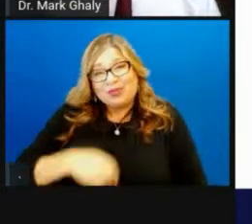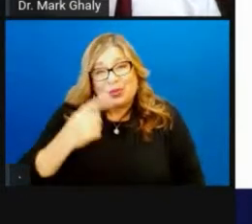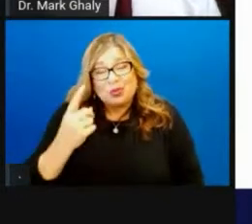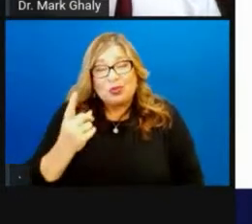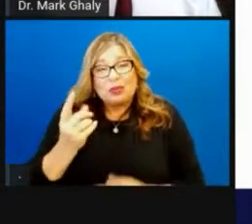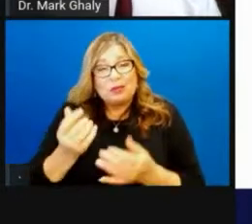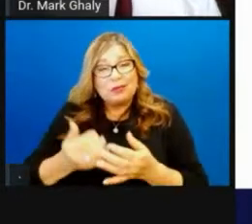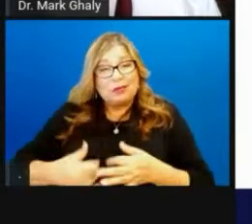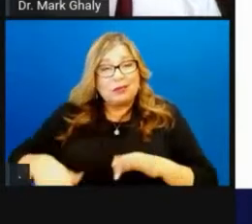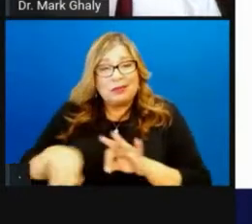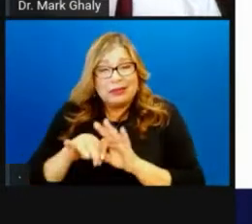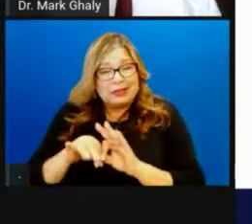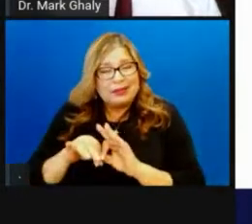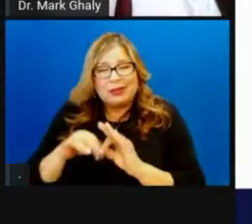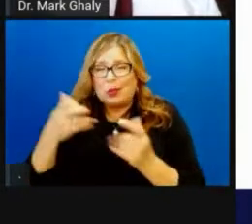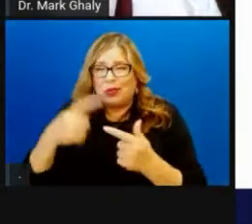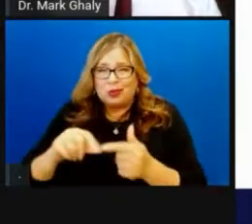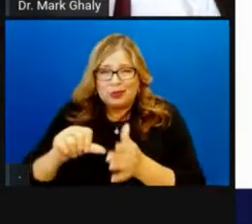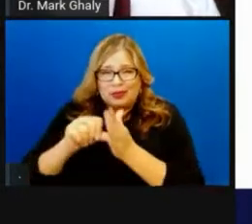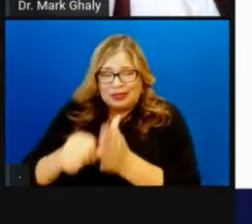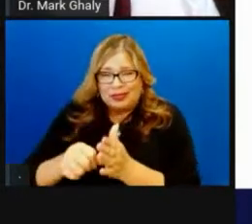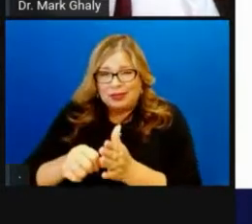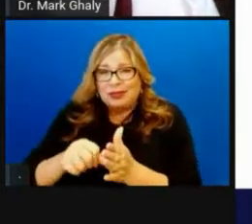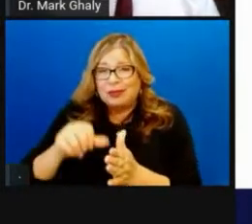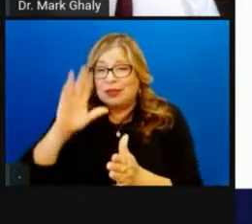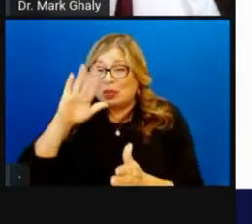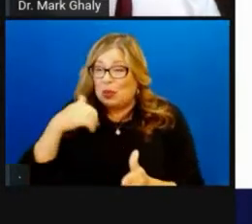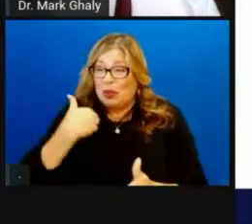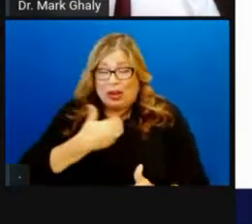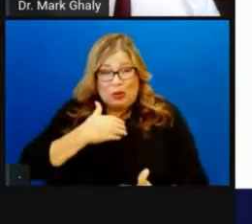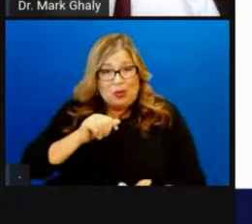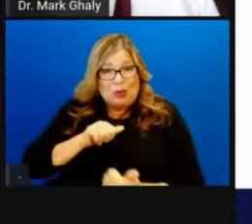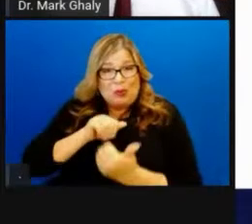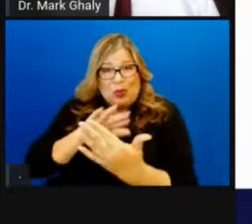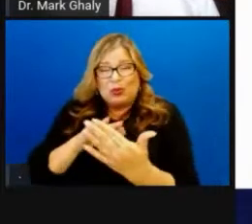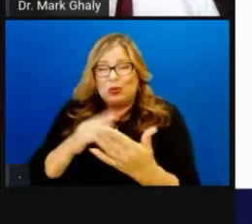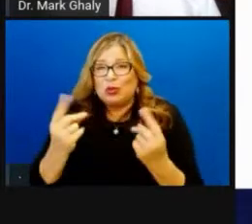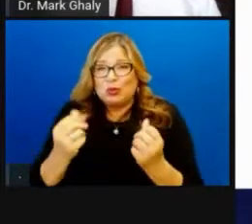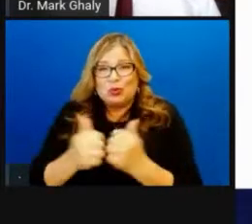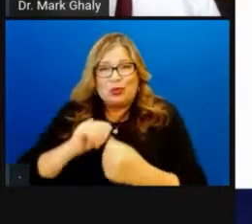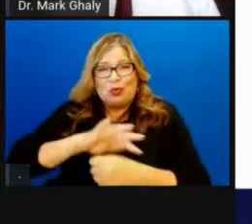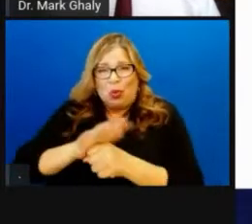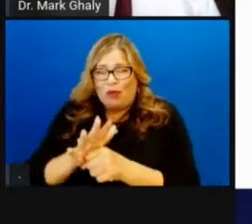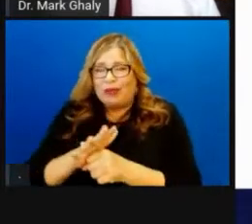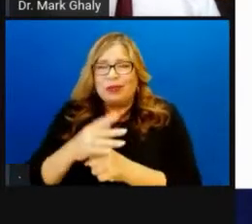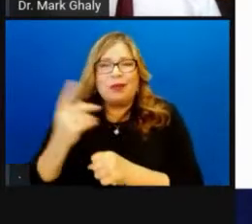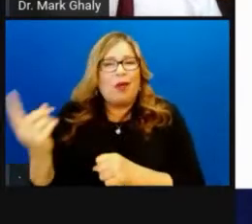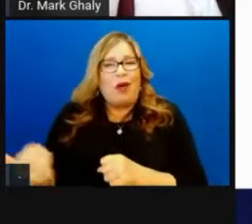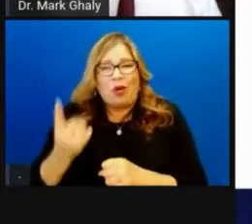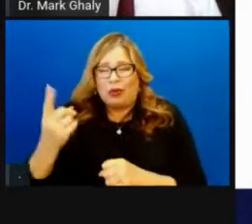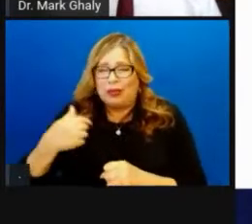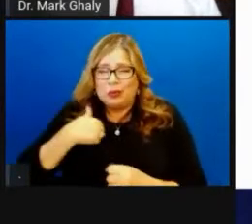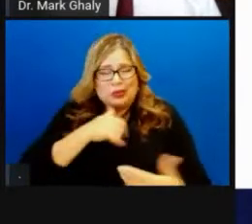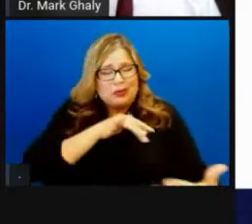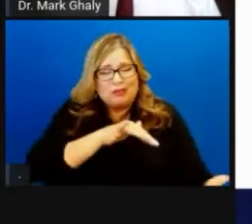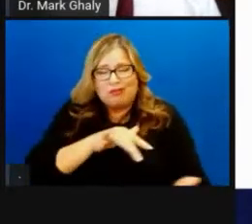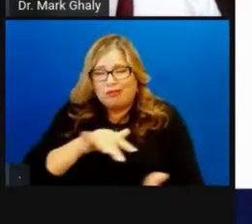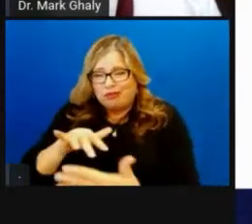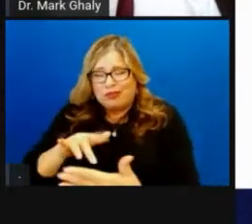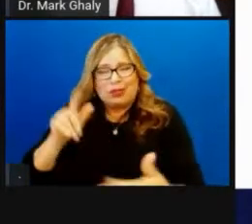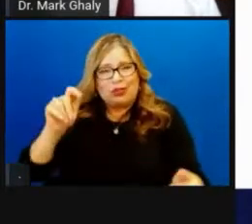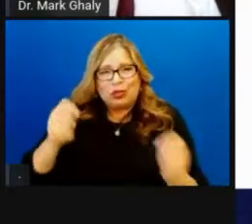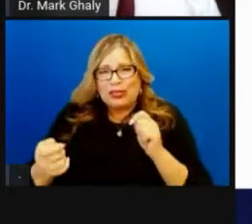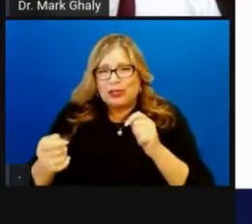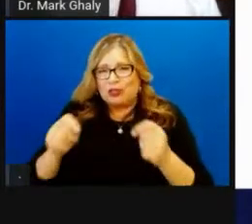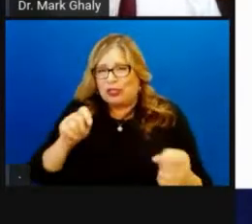had has always adapted to the changing conditions of COVID. and that we continue to learn to deploy